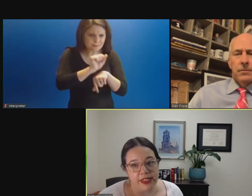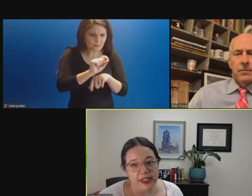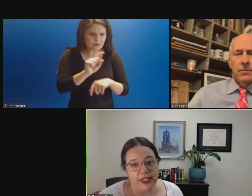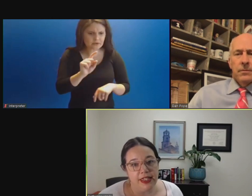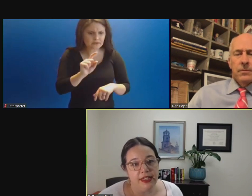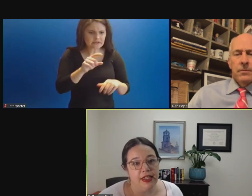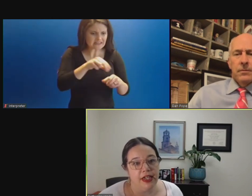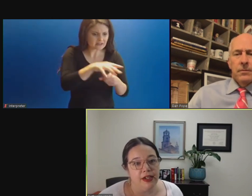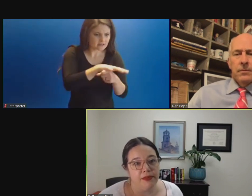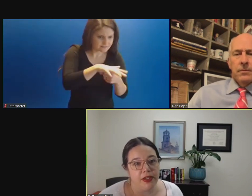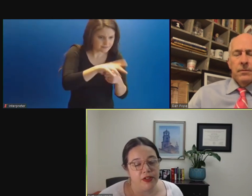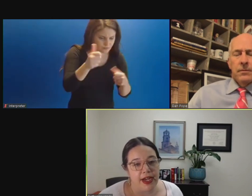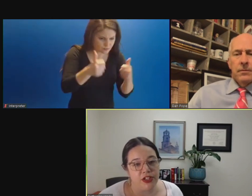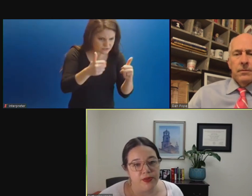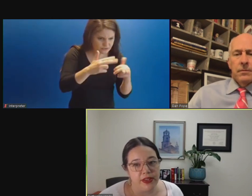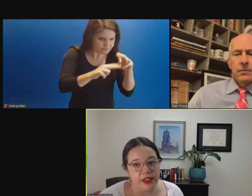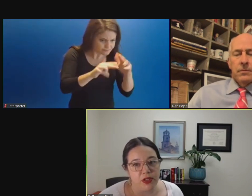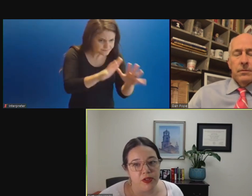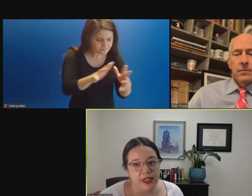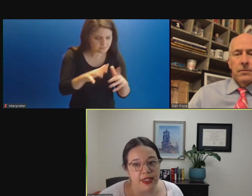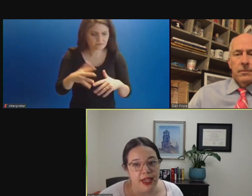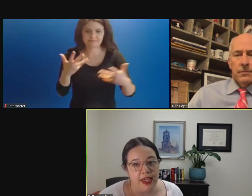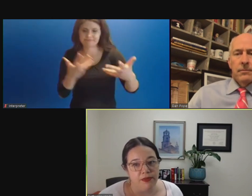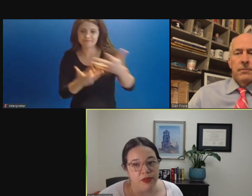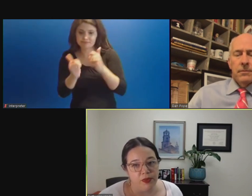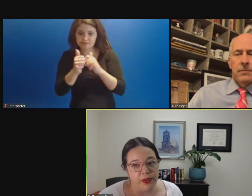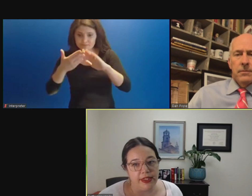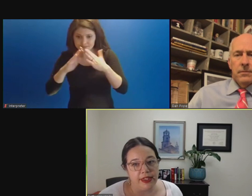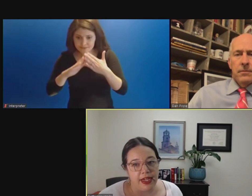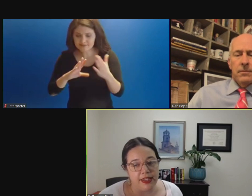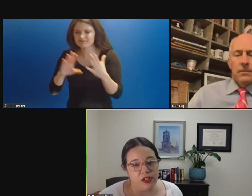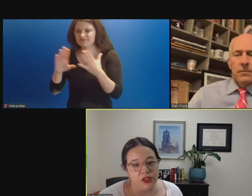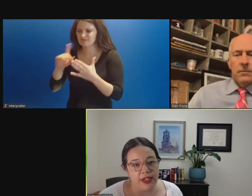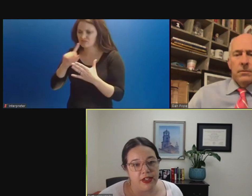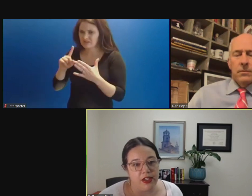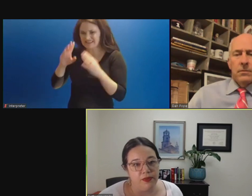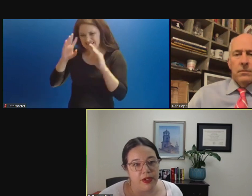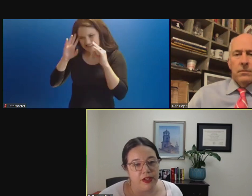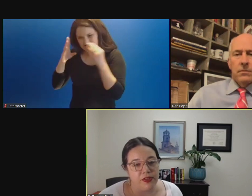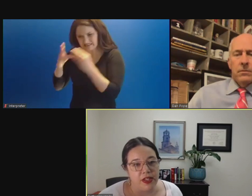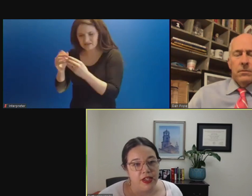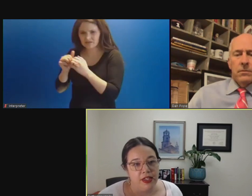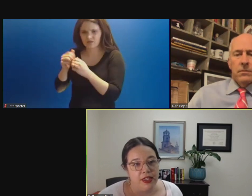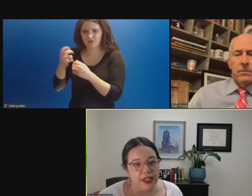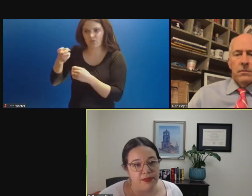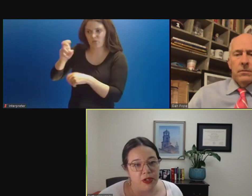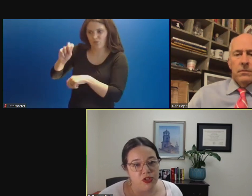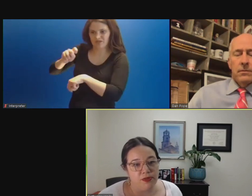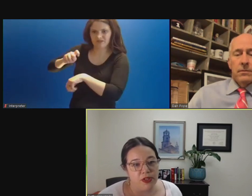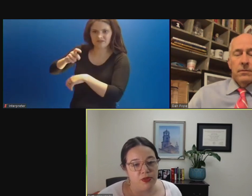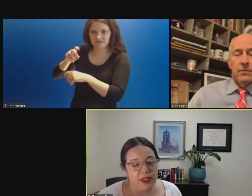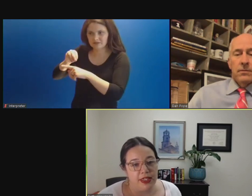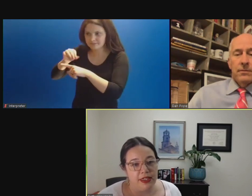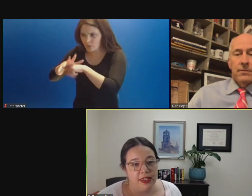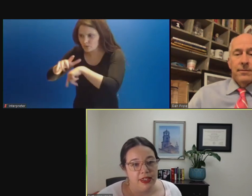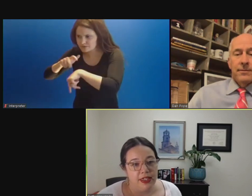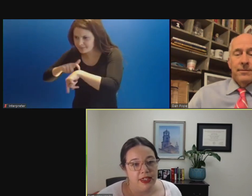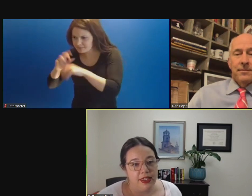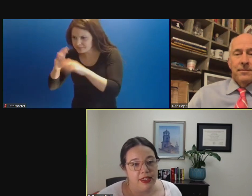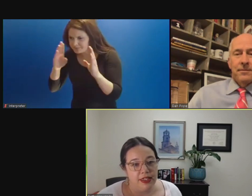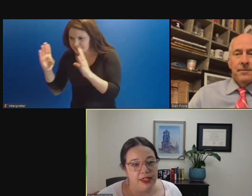in a facility, their interaction with the community, and we're really concentrating on when there's exposure